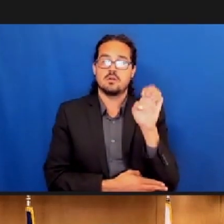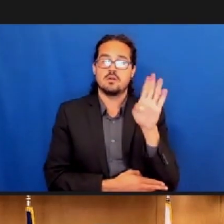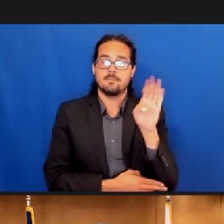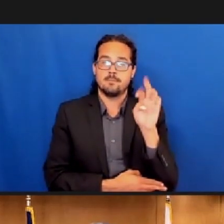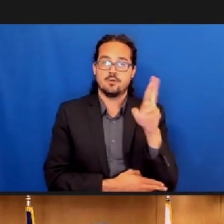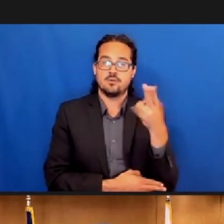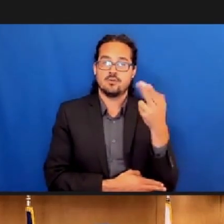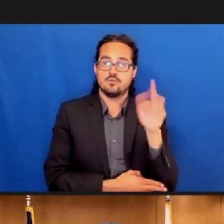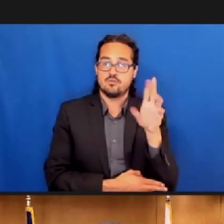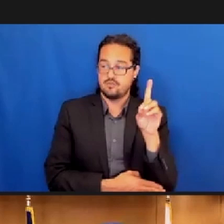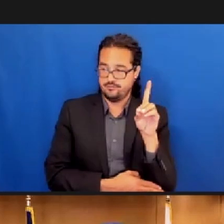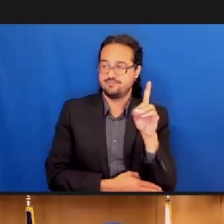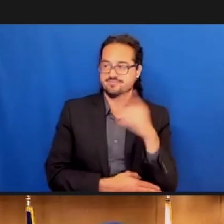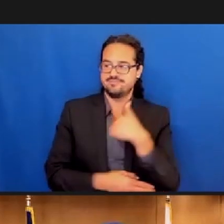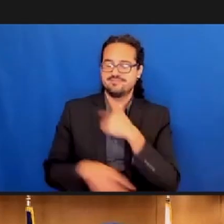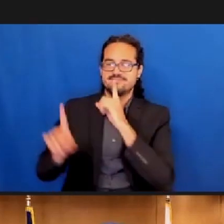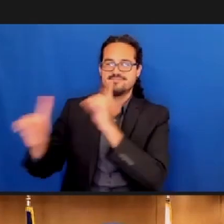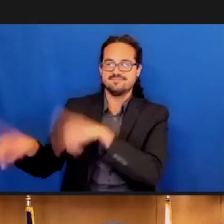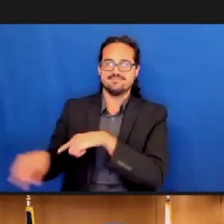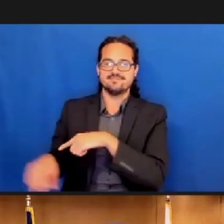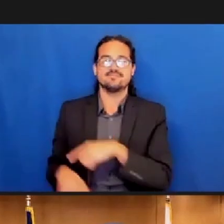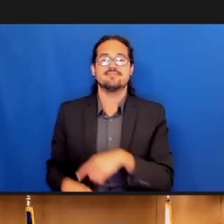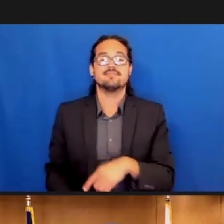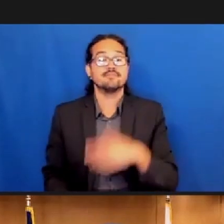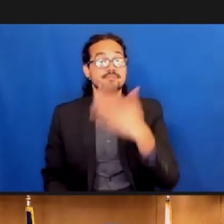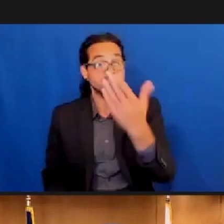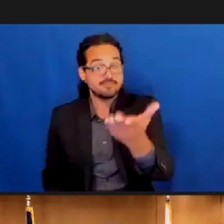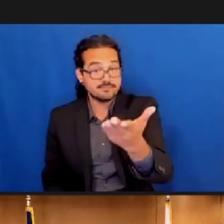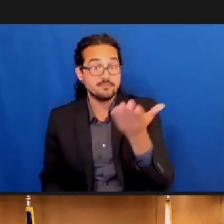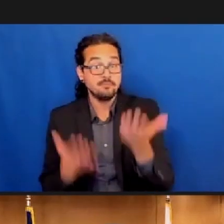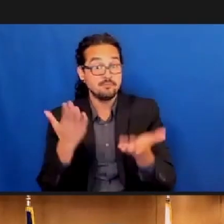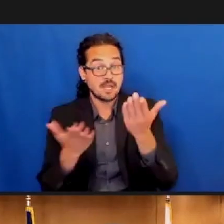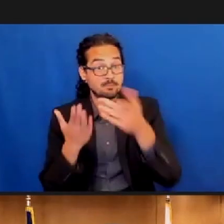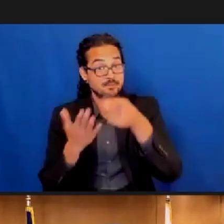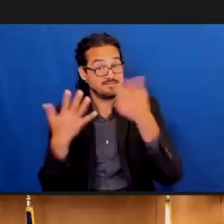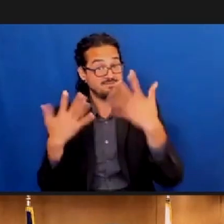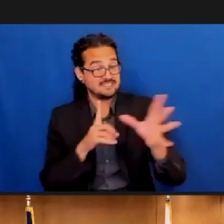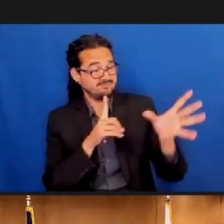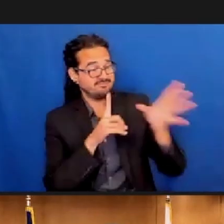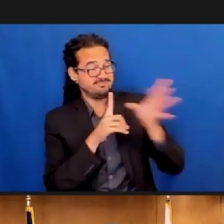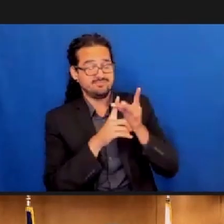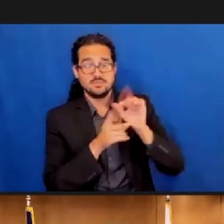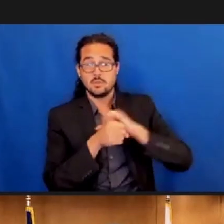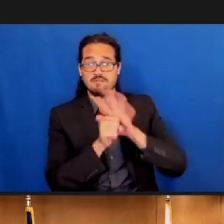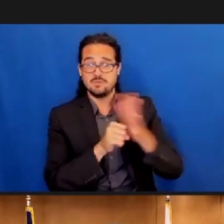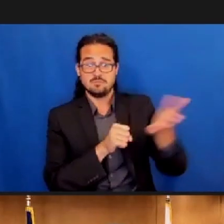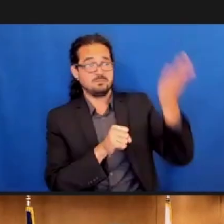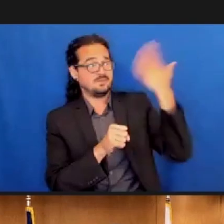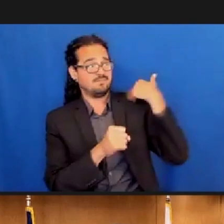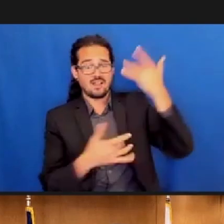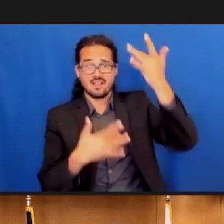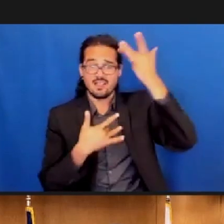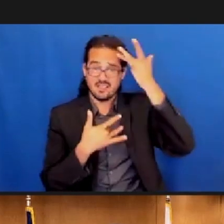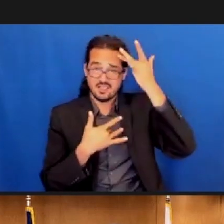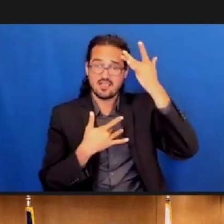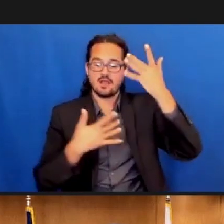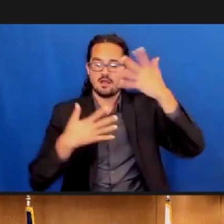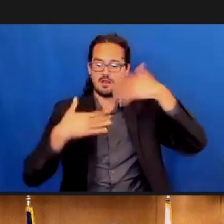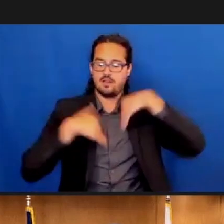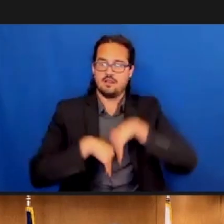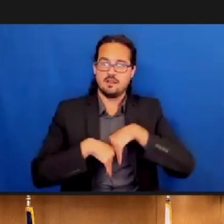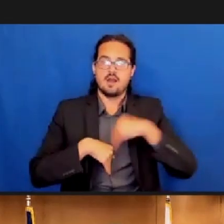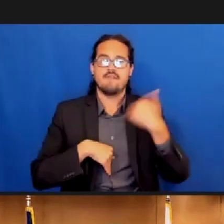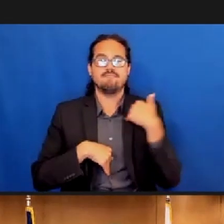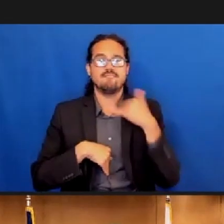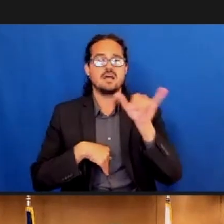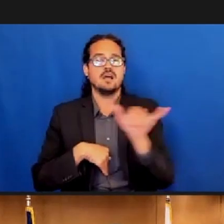have waning antibodies from a prior COVID infection, but that is not necessarily enough to protect you from a new COVID infection. So